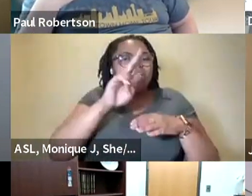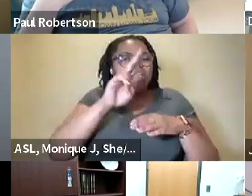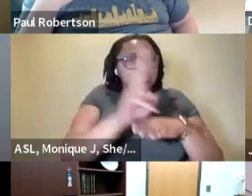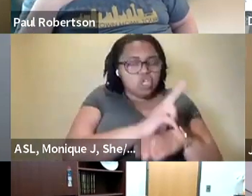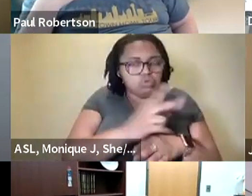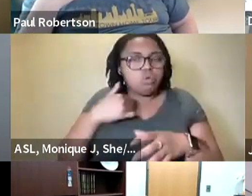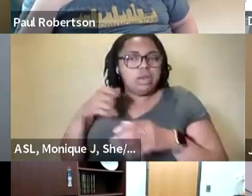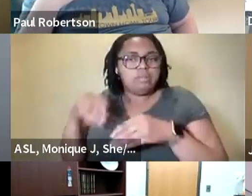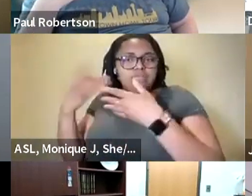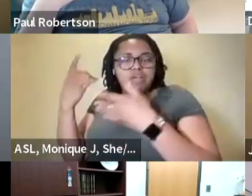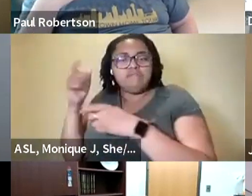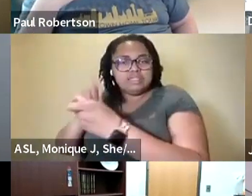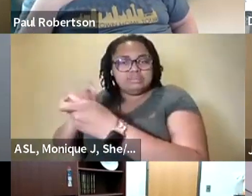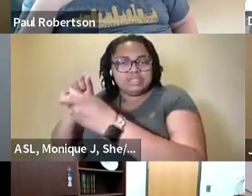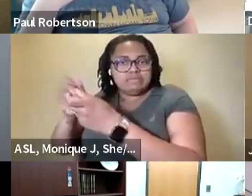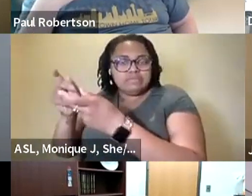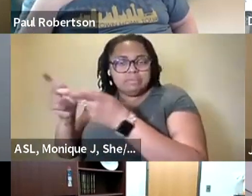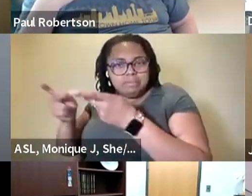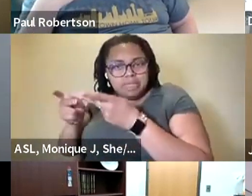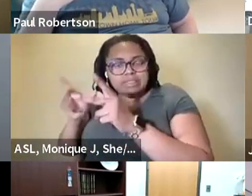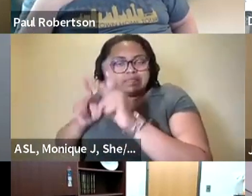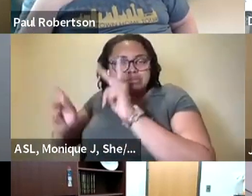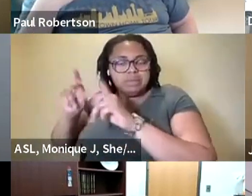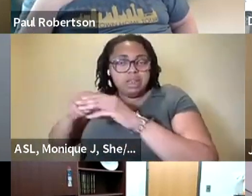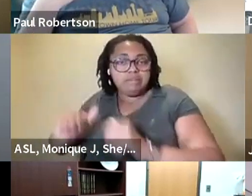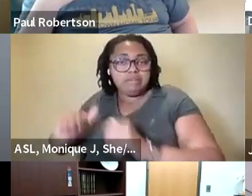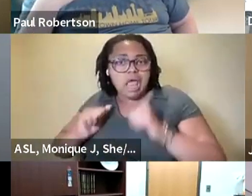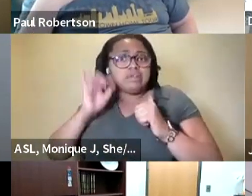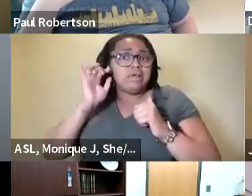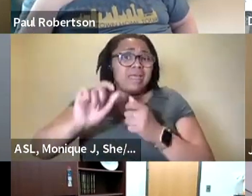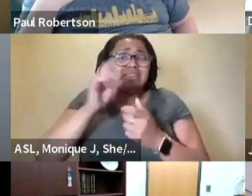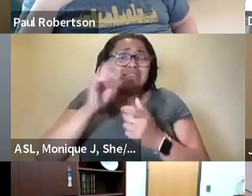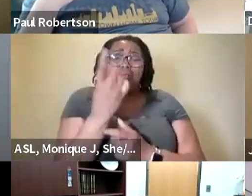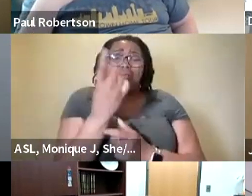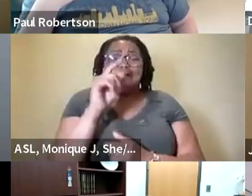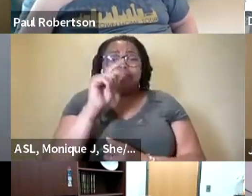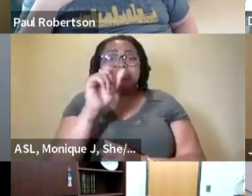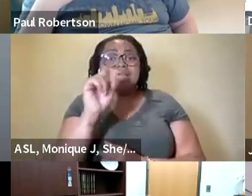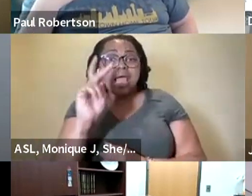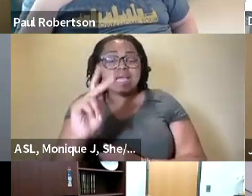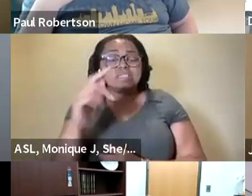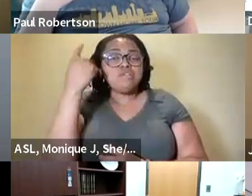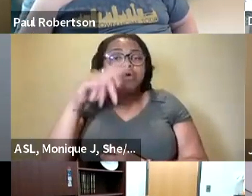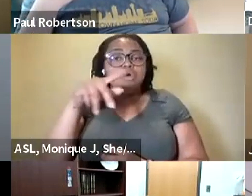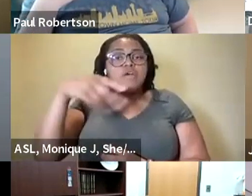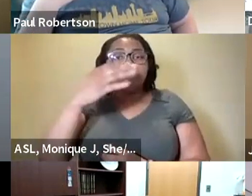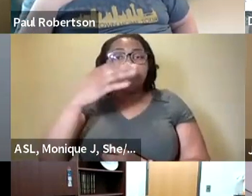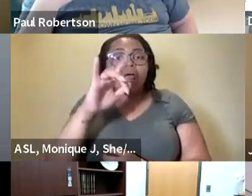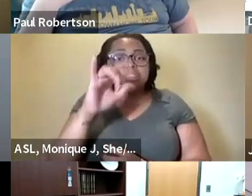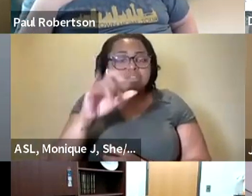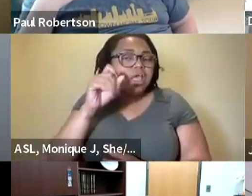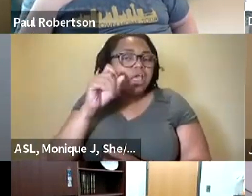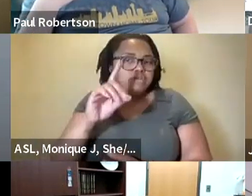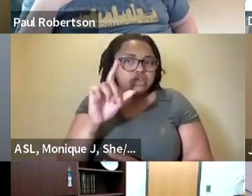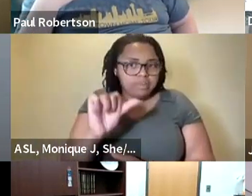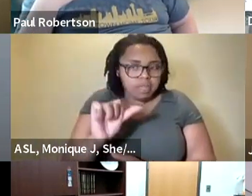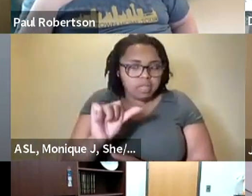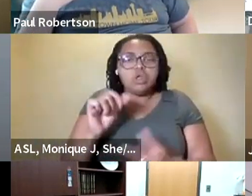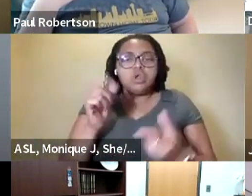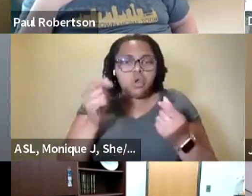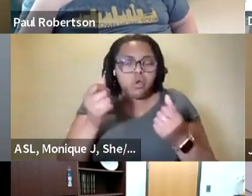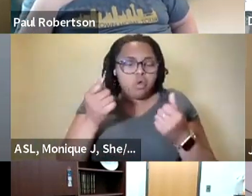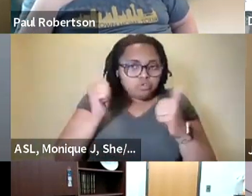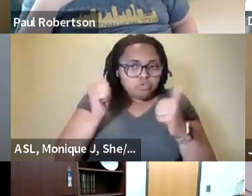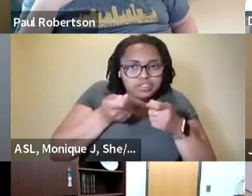of life. So this is one of the tasks of philosophy of disability, is to prod and poke the social